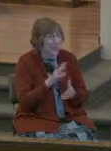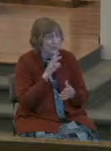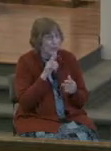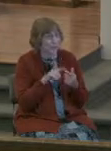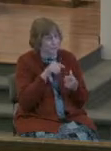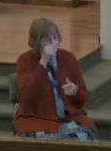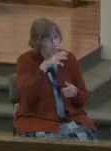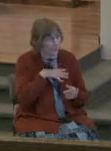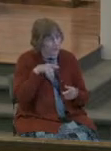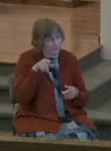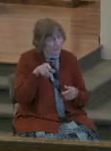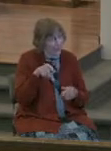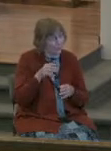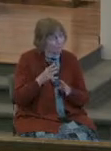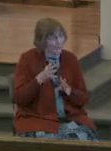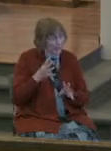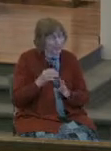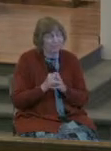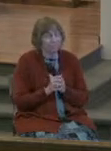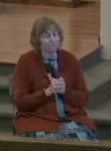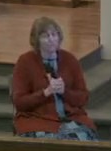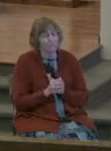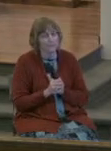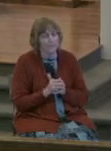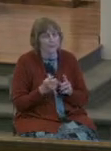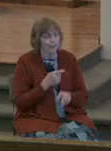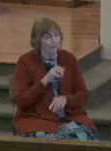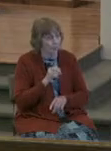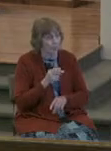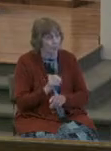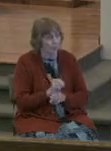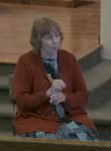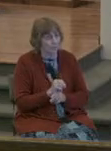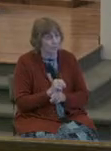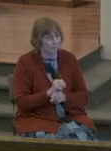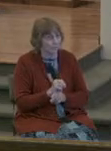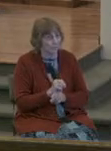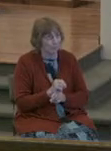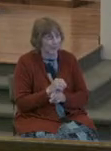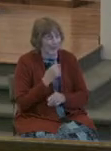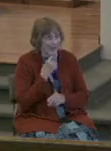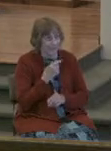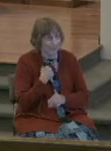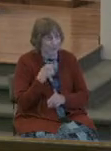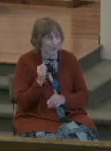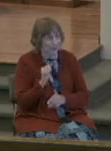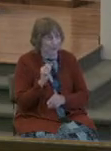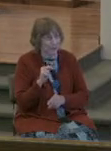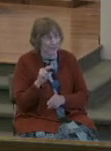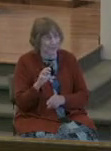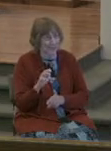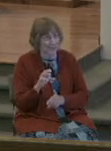fellow that was there in line with me. He was from Ohio. And I told him I was from Asheville, North Carolina. And you know what he knew about